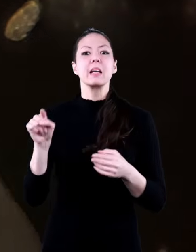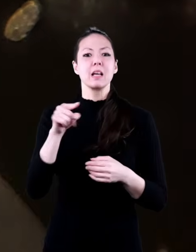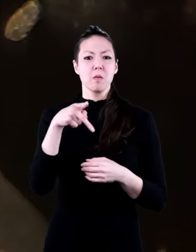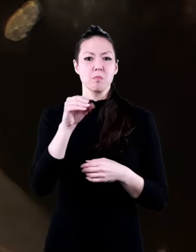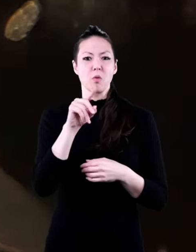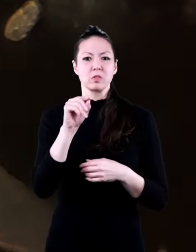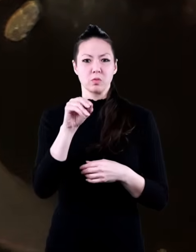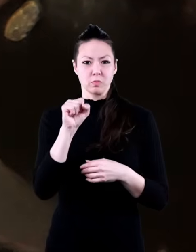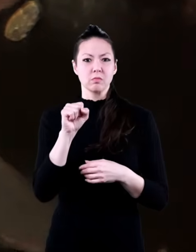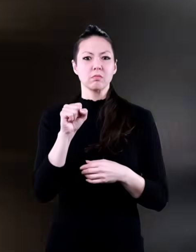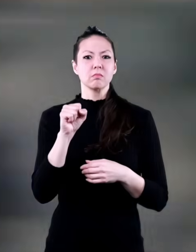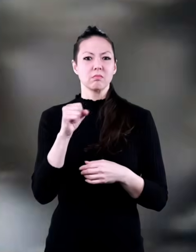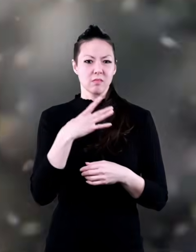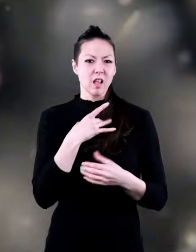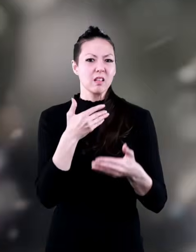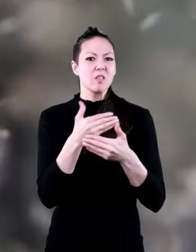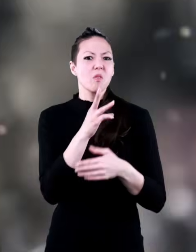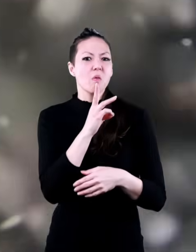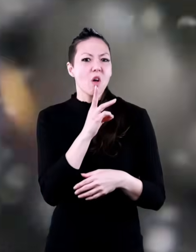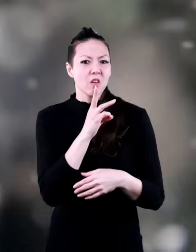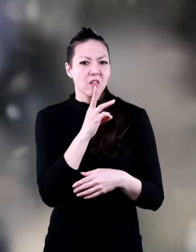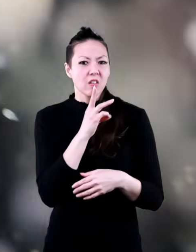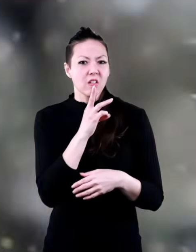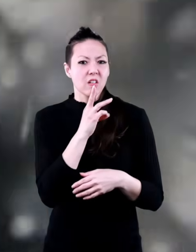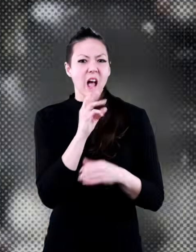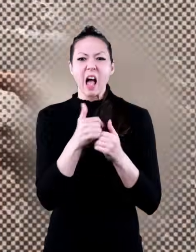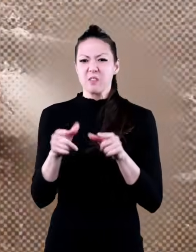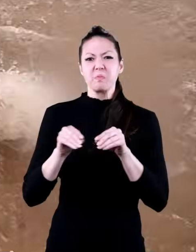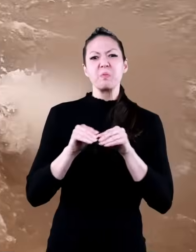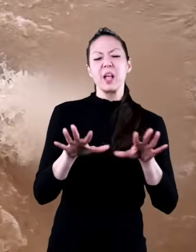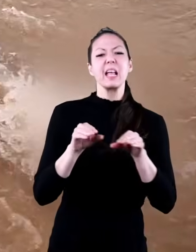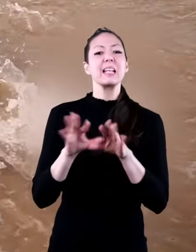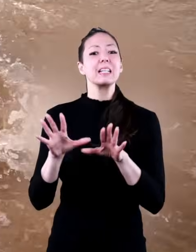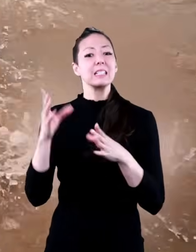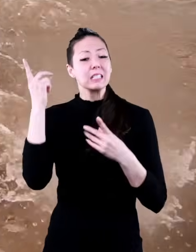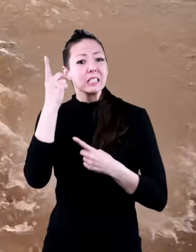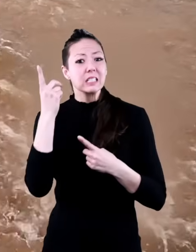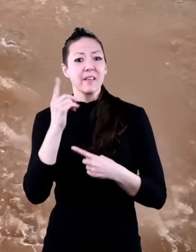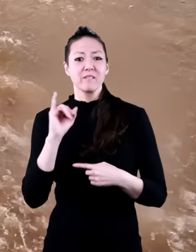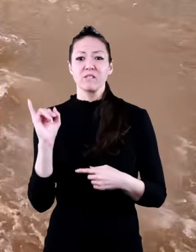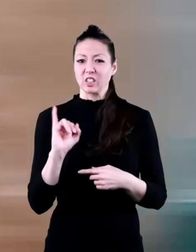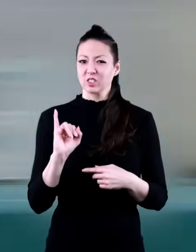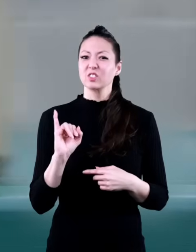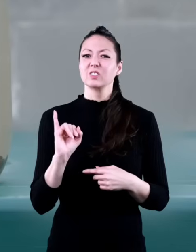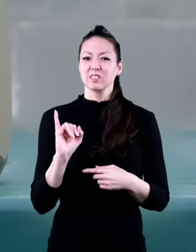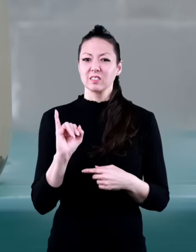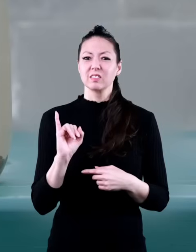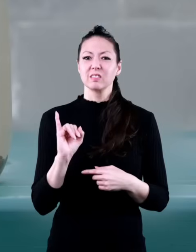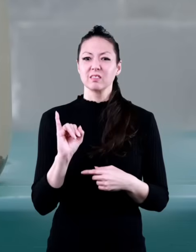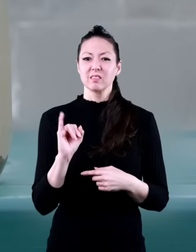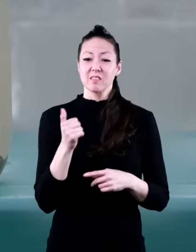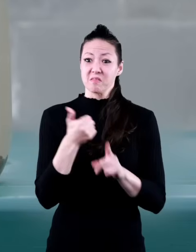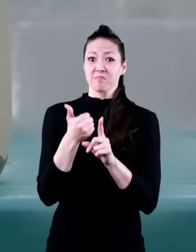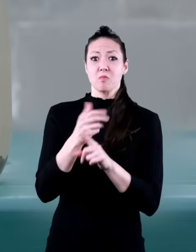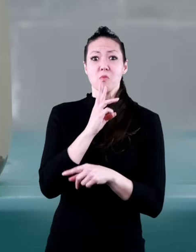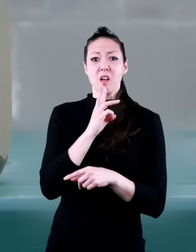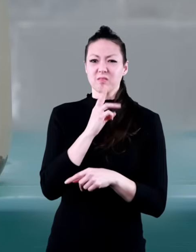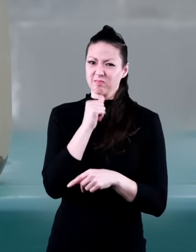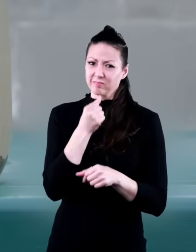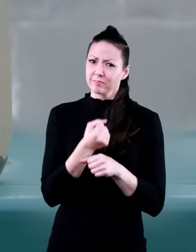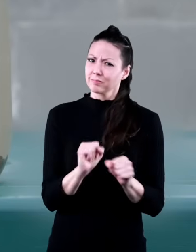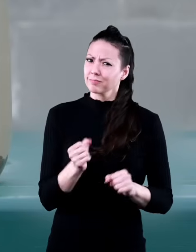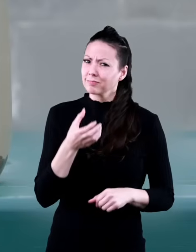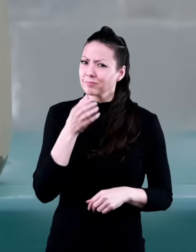protozoa live in the water which is how they spread disease and infections water that is unsafe to